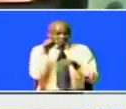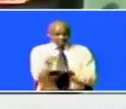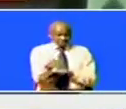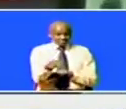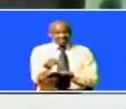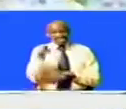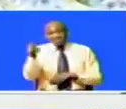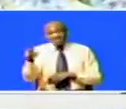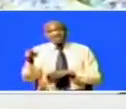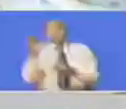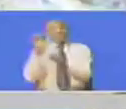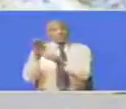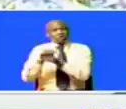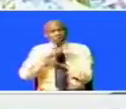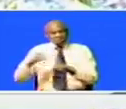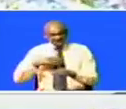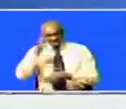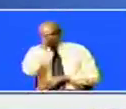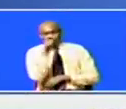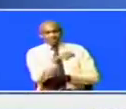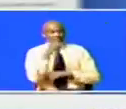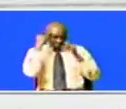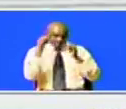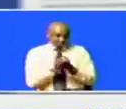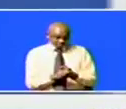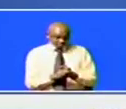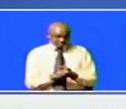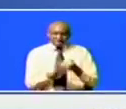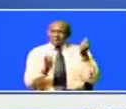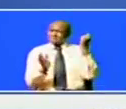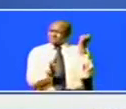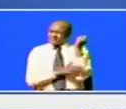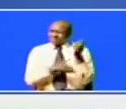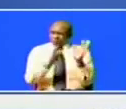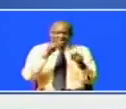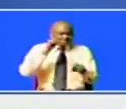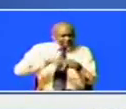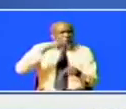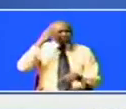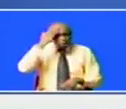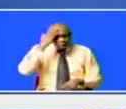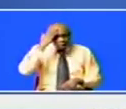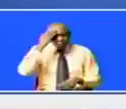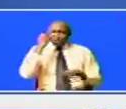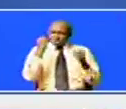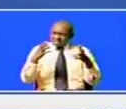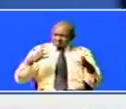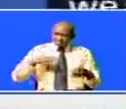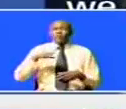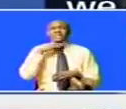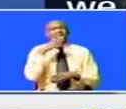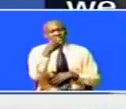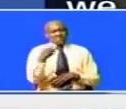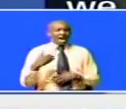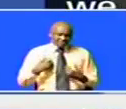was ignored by a majority of the commissioners. It is unfortunate that knowing the possibility of high numbers of deceased voters